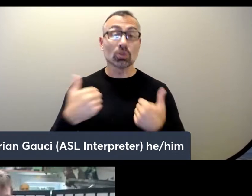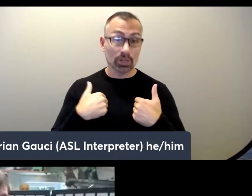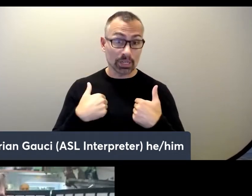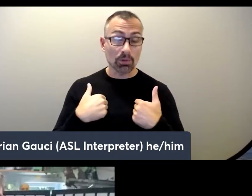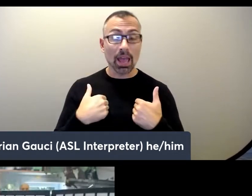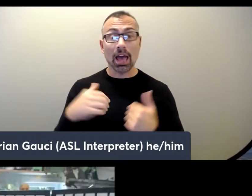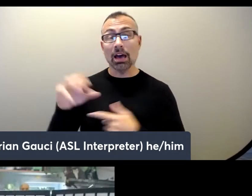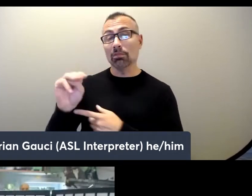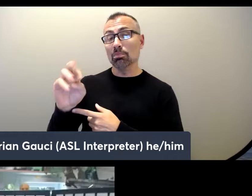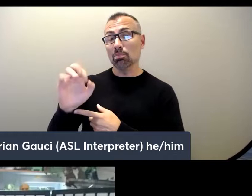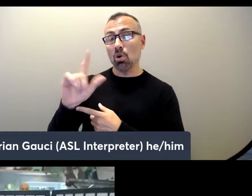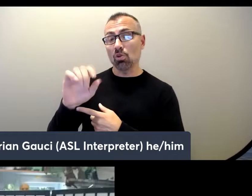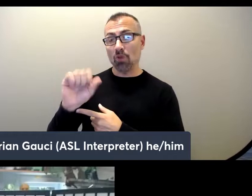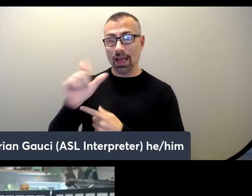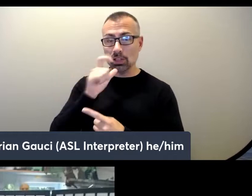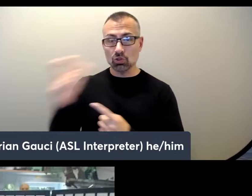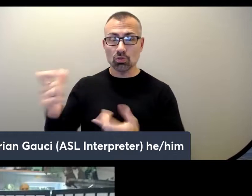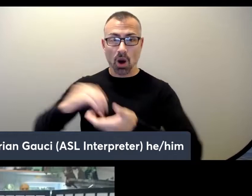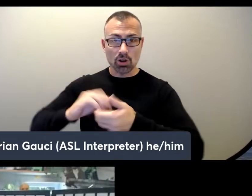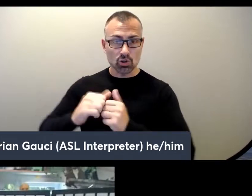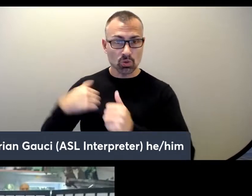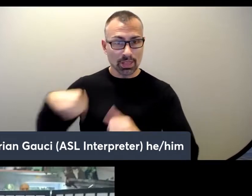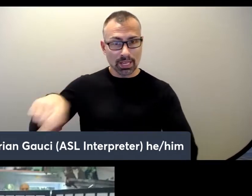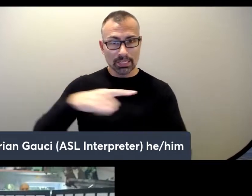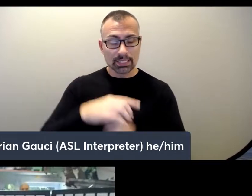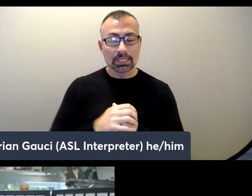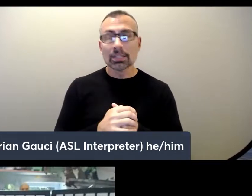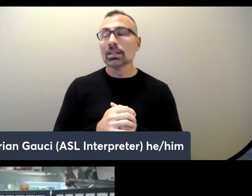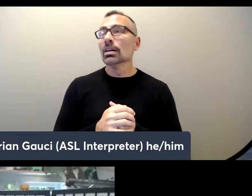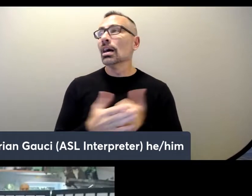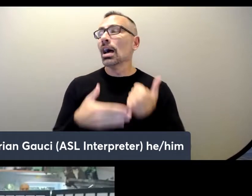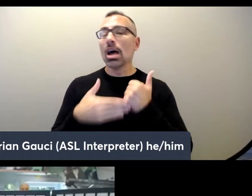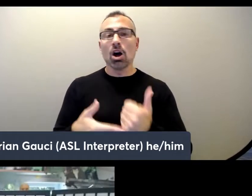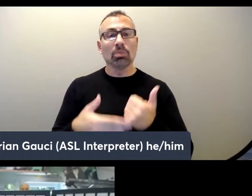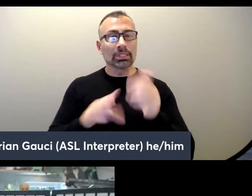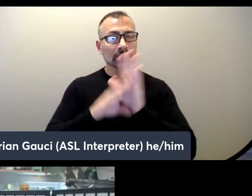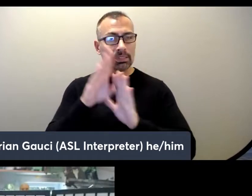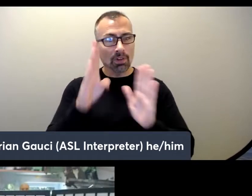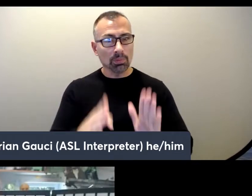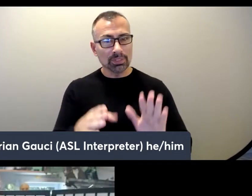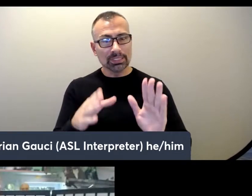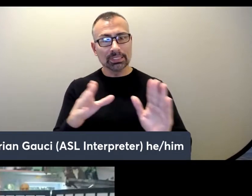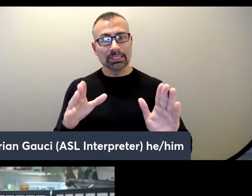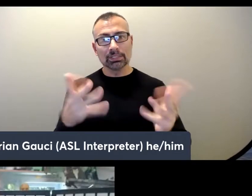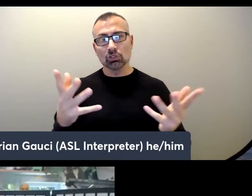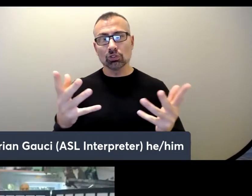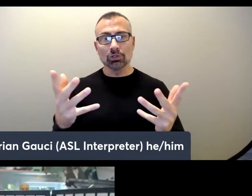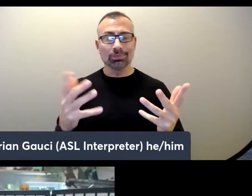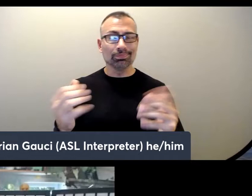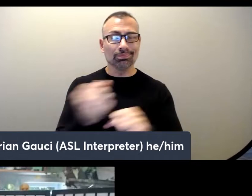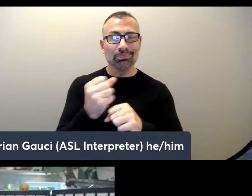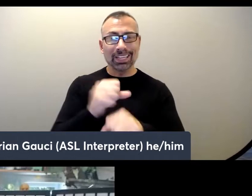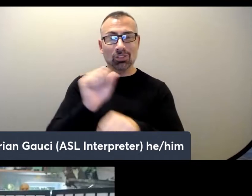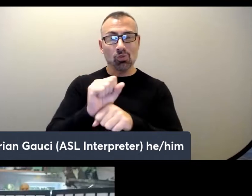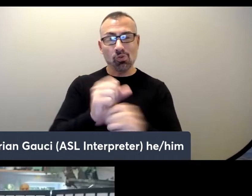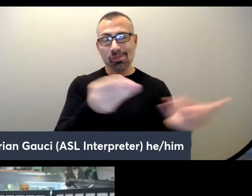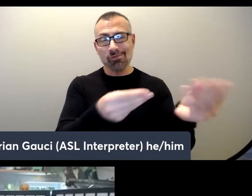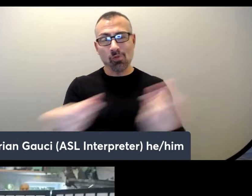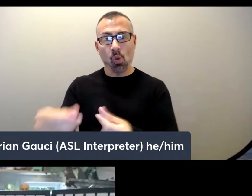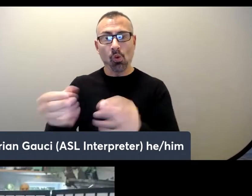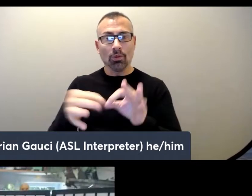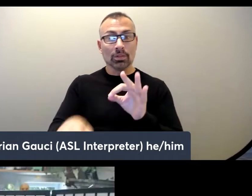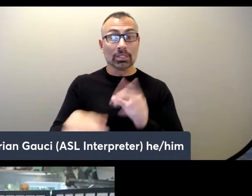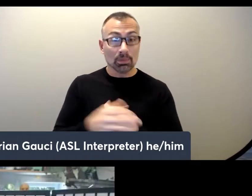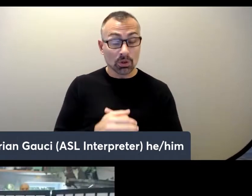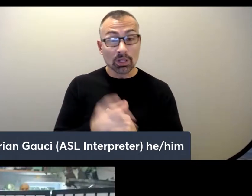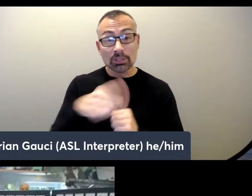partner and developer in that space, really helping developers simplify the overall workflow so that they can kind of understand, okay, now I'm